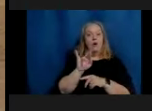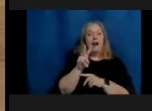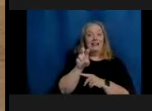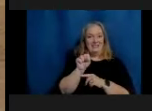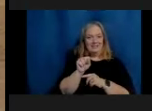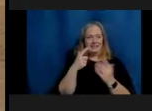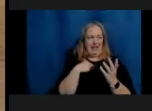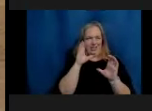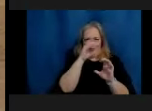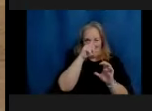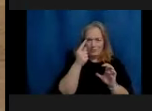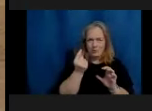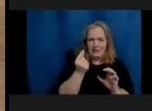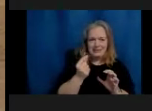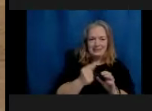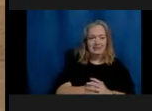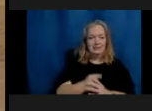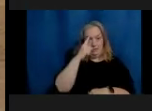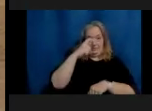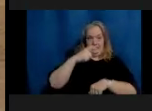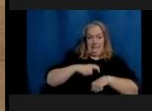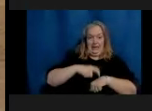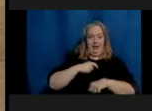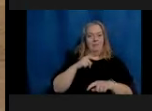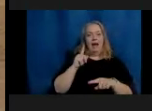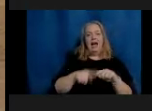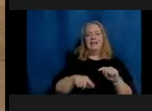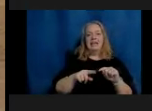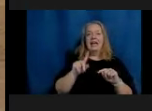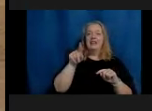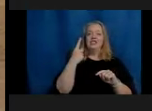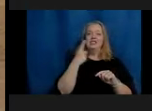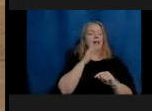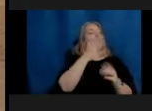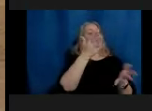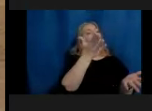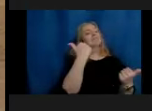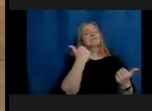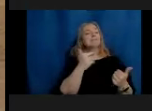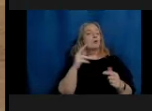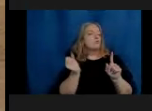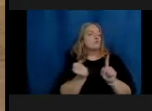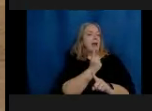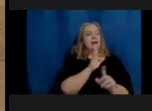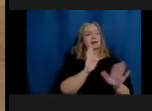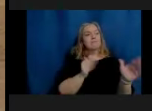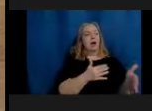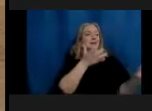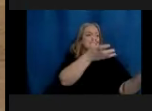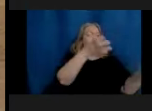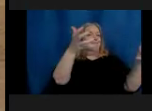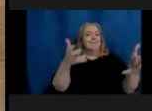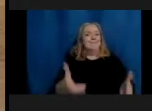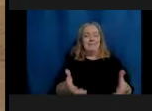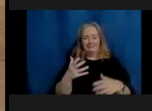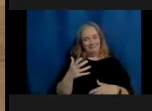for. Due to the time, I couldn't just be like, pull me a random box, like, you know, like librarian or archivist. So I